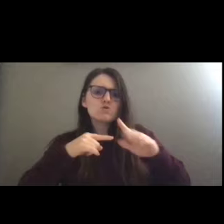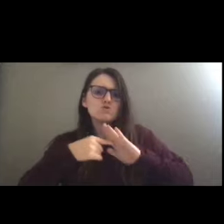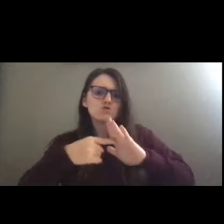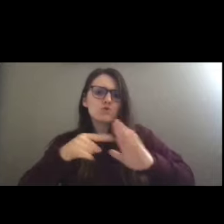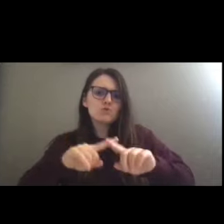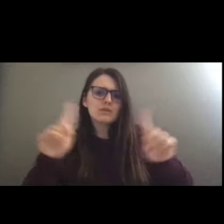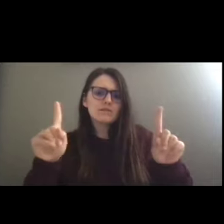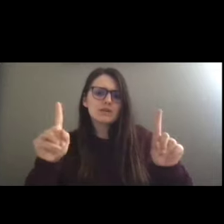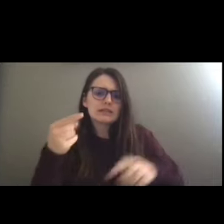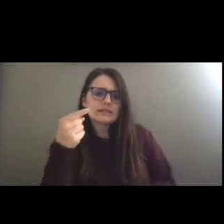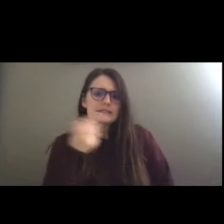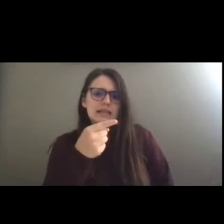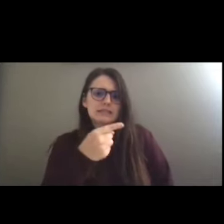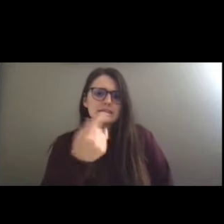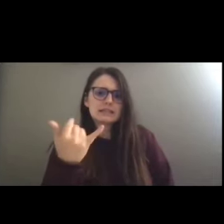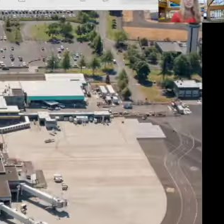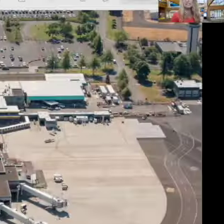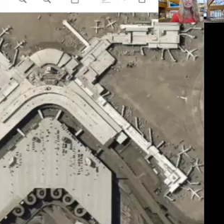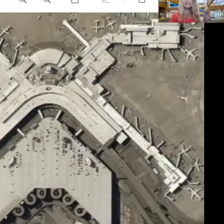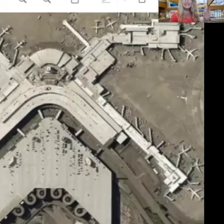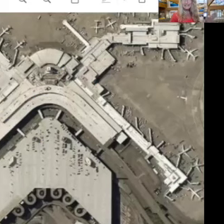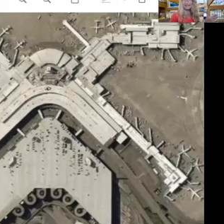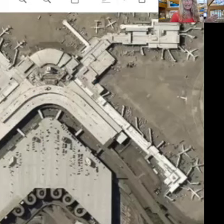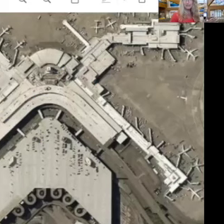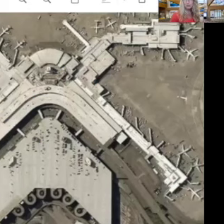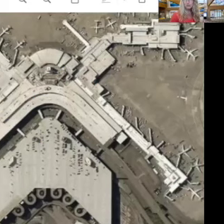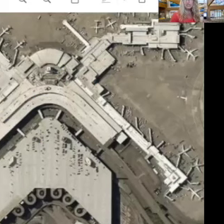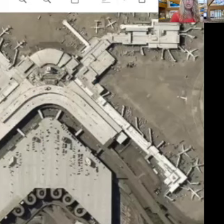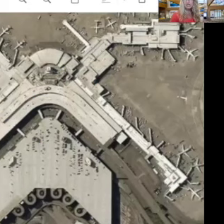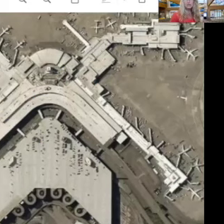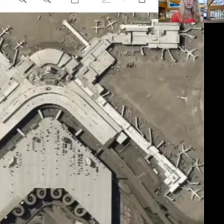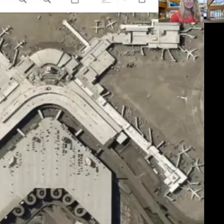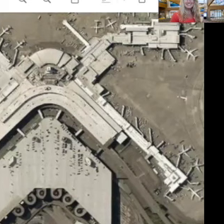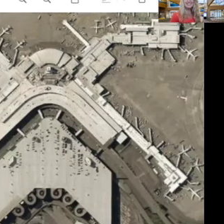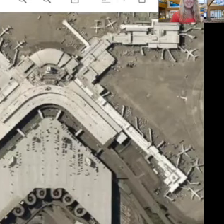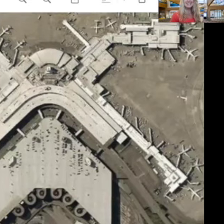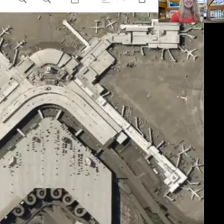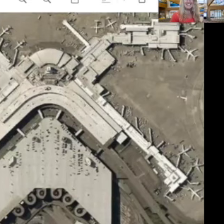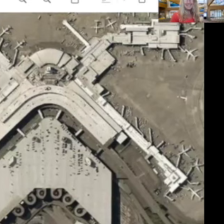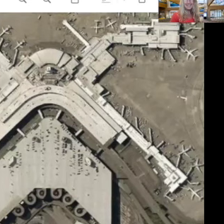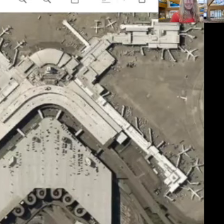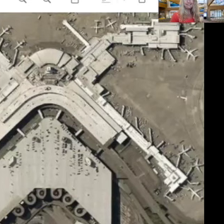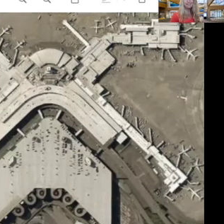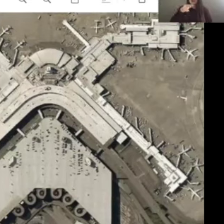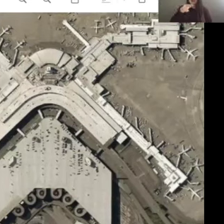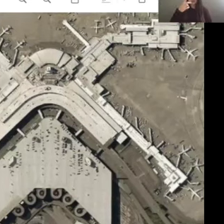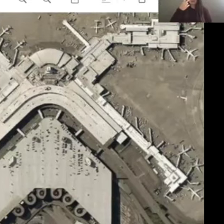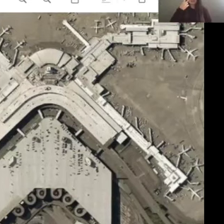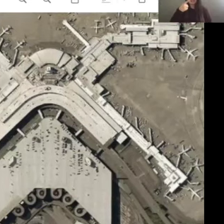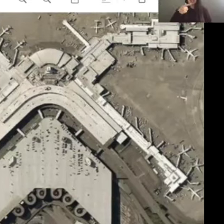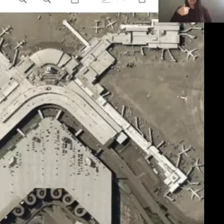This right here is the SeaTac Airport. So you can see that they have